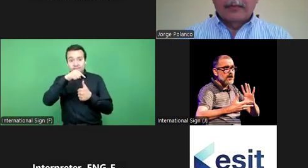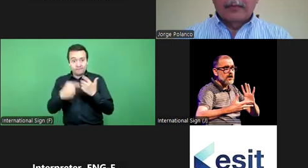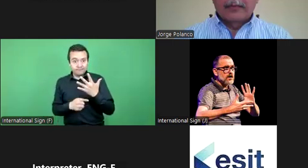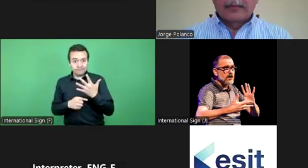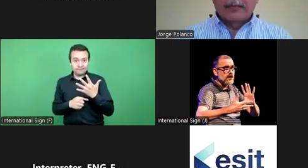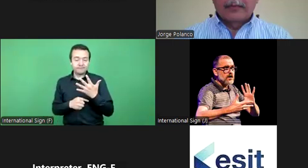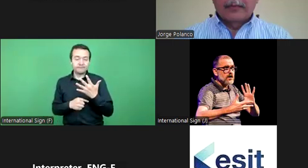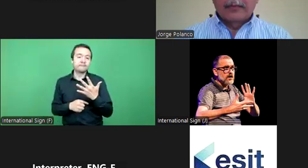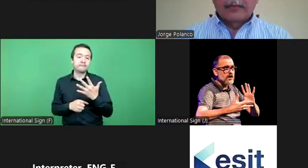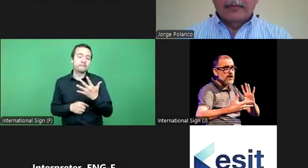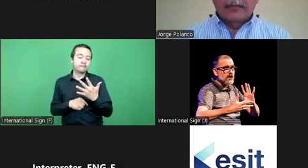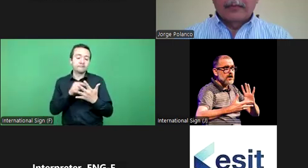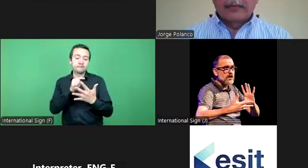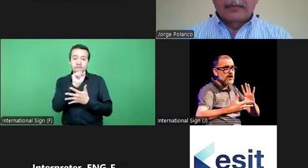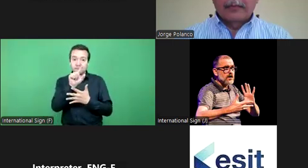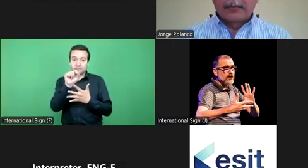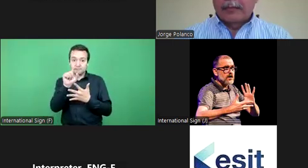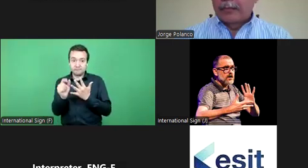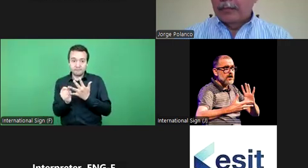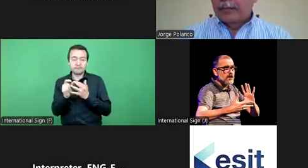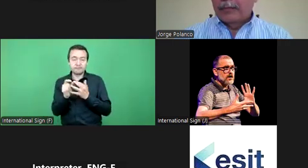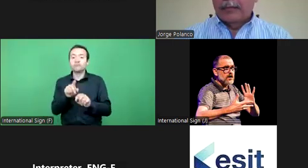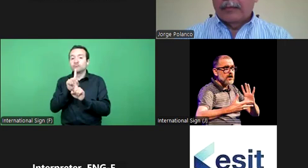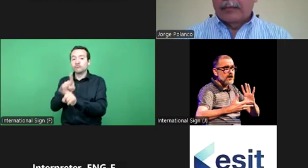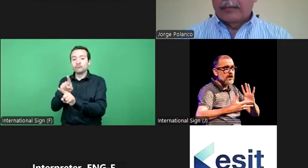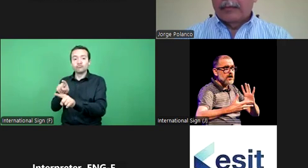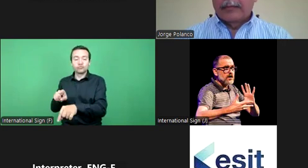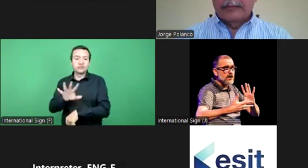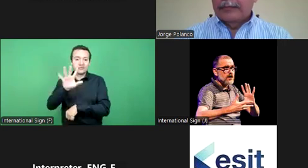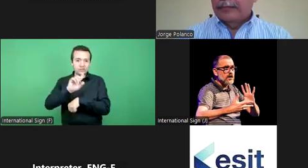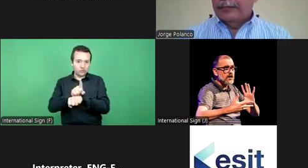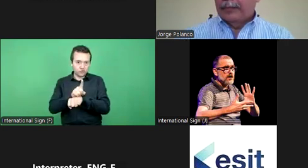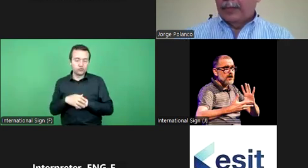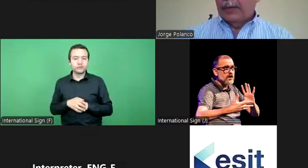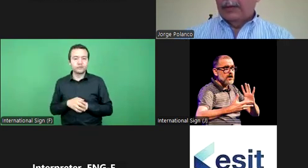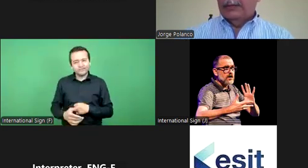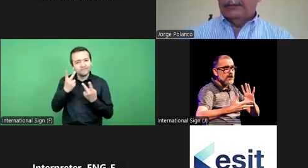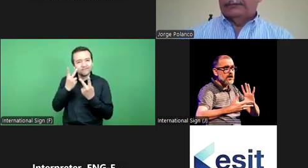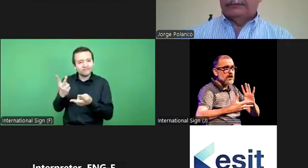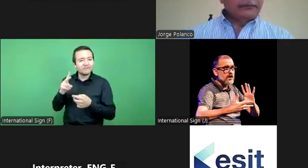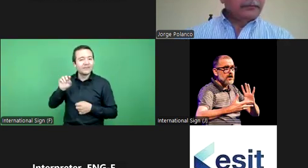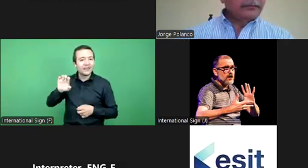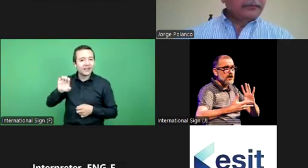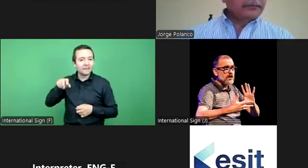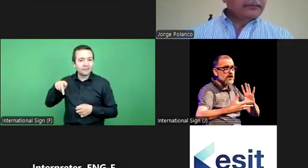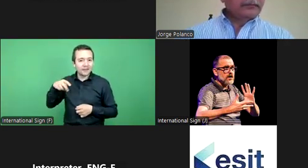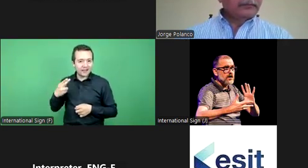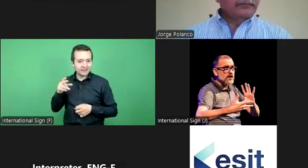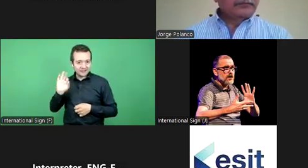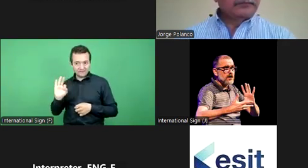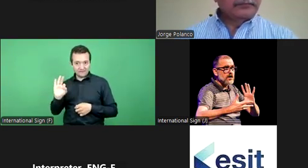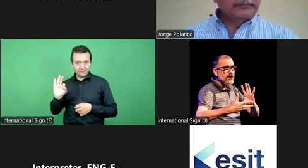EPHF evaluation results, what are the specific challenges and opportunities for strengthening public